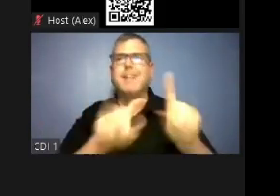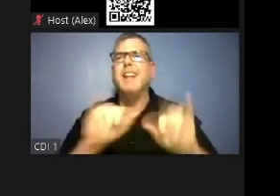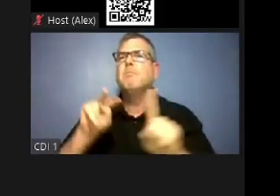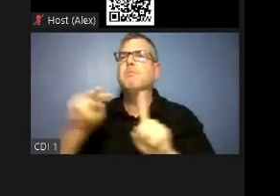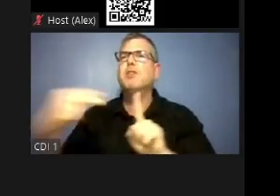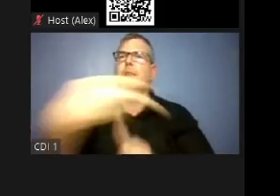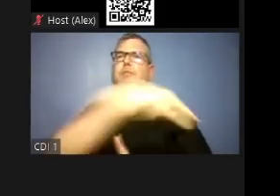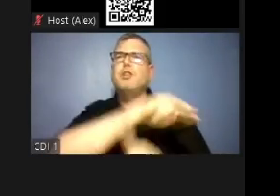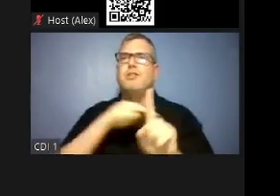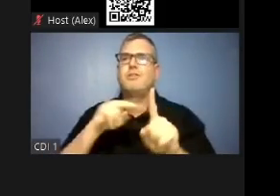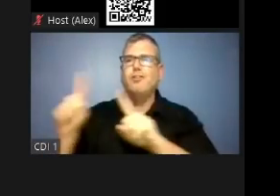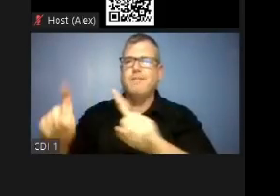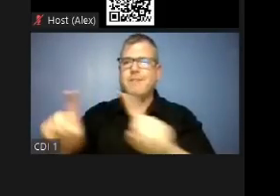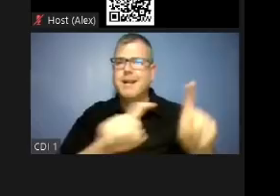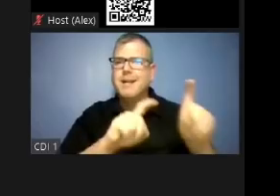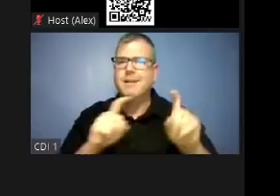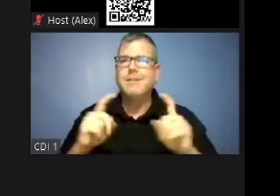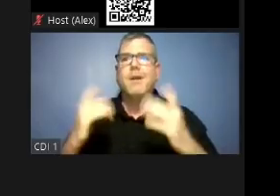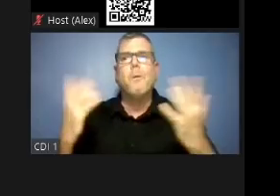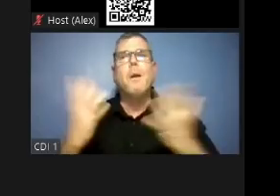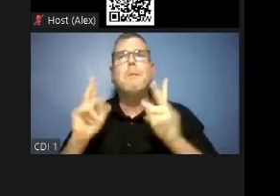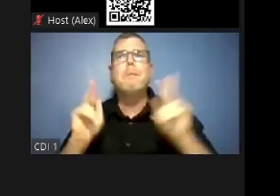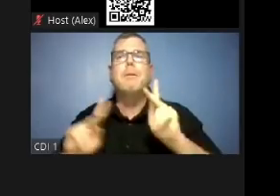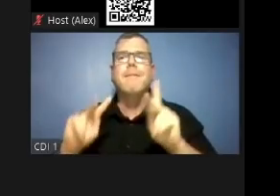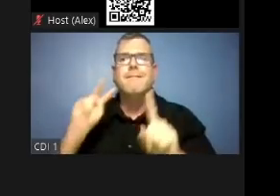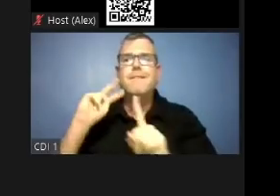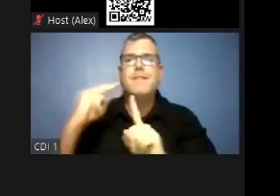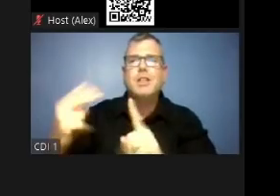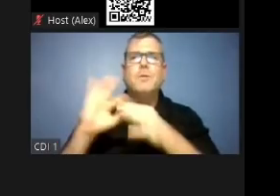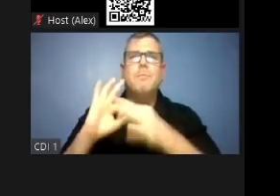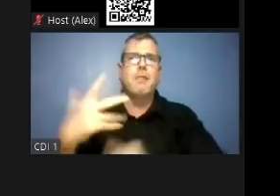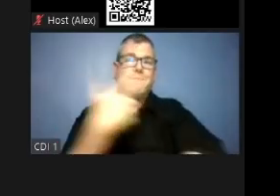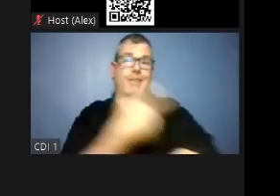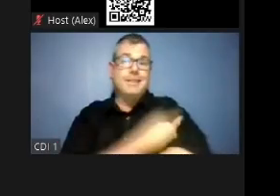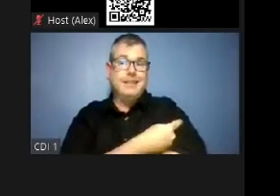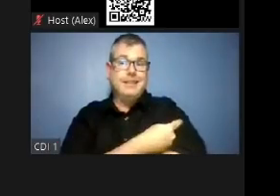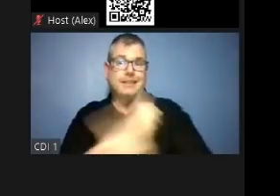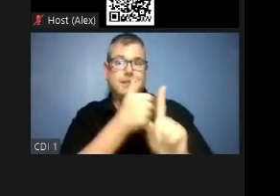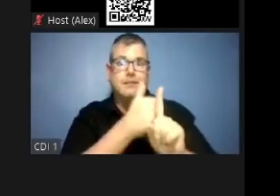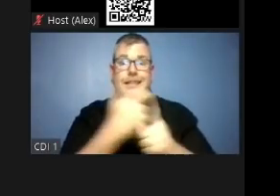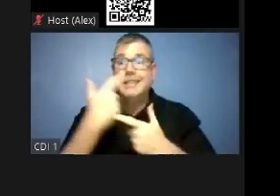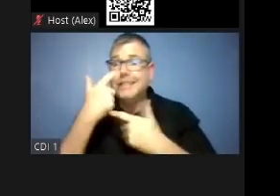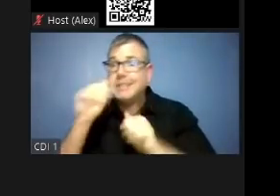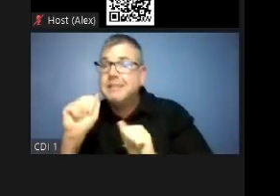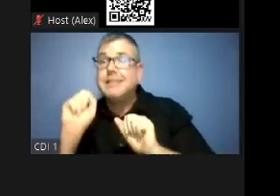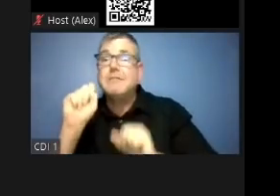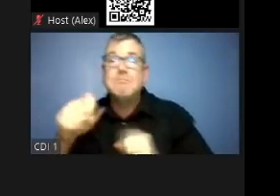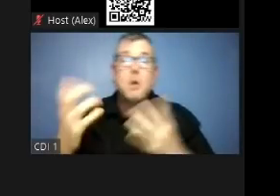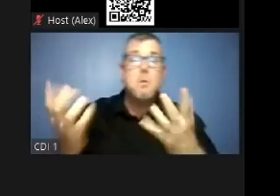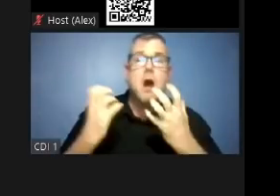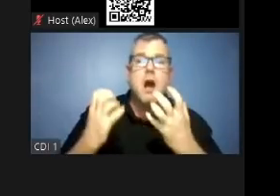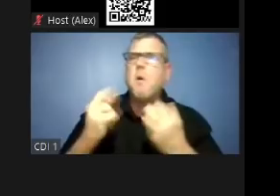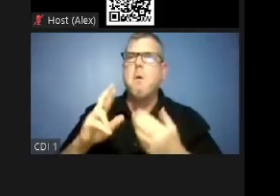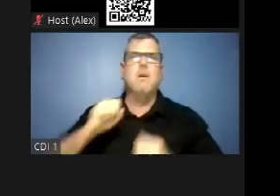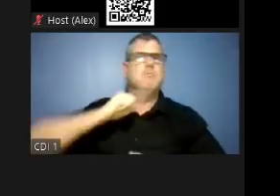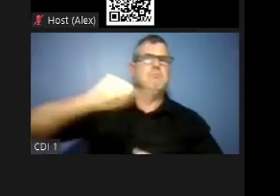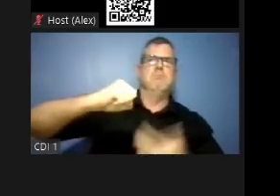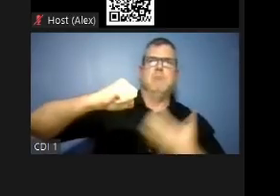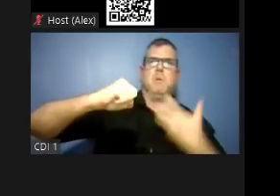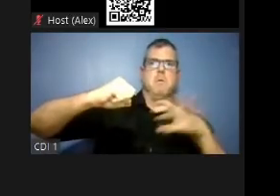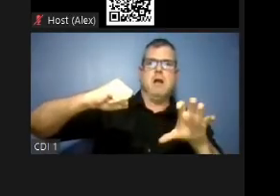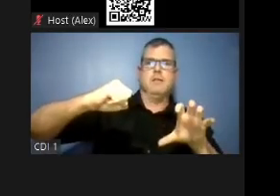itself, and to help us assess the prevalence of vaccine refusal and hesitancy, those reasons